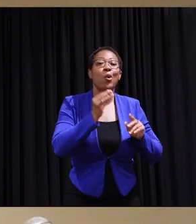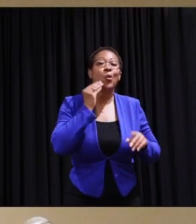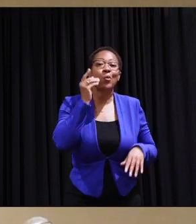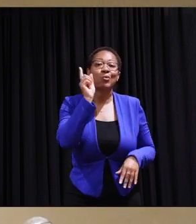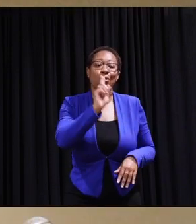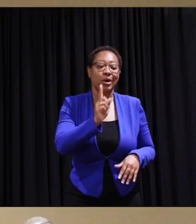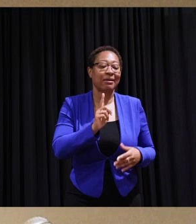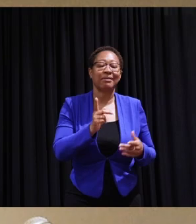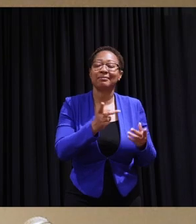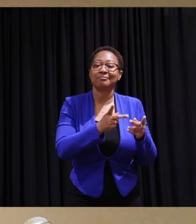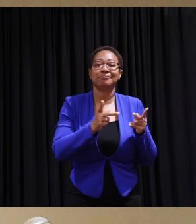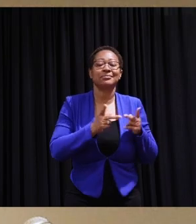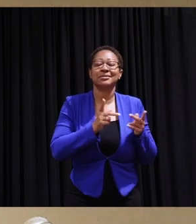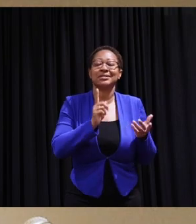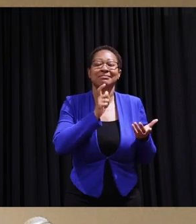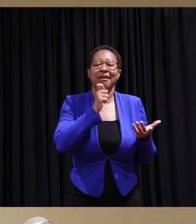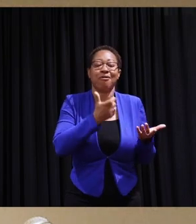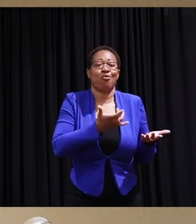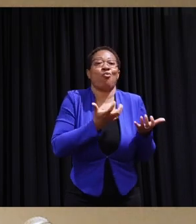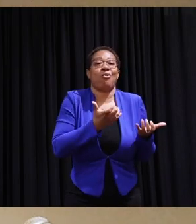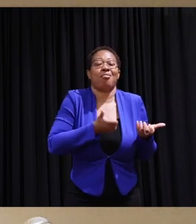in undesirable locations.